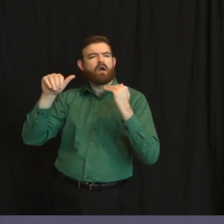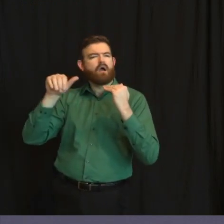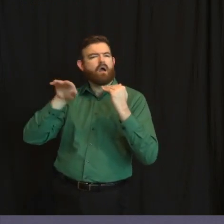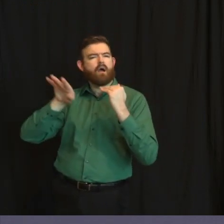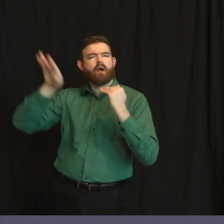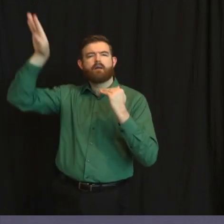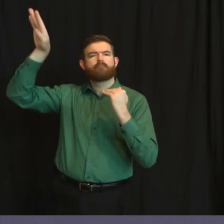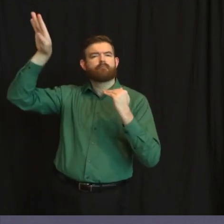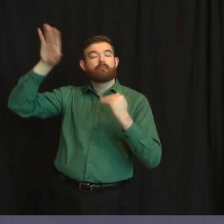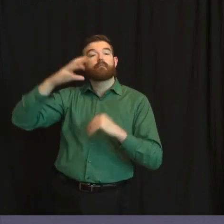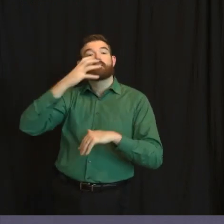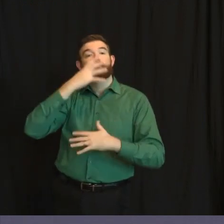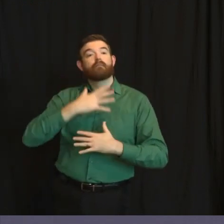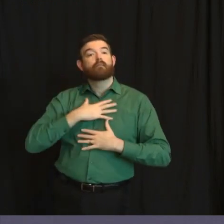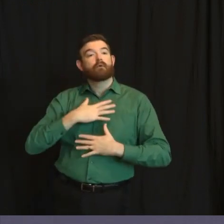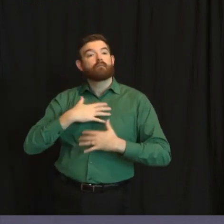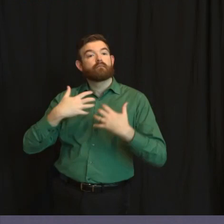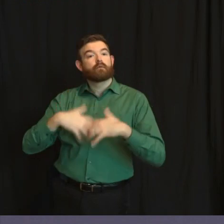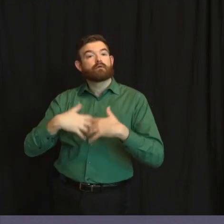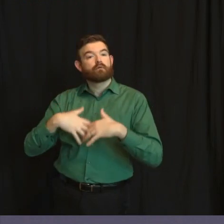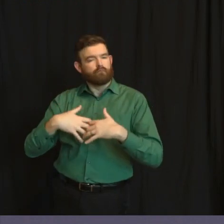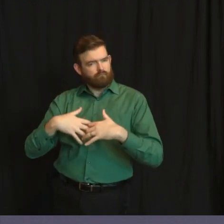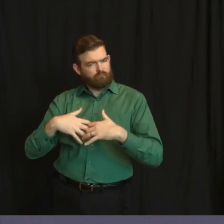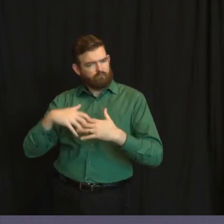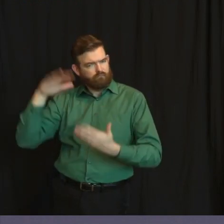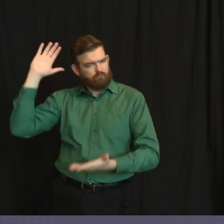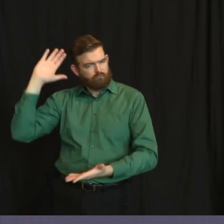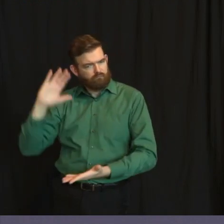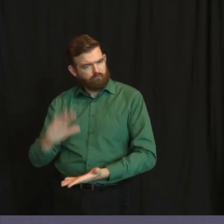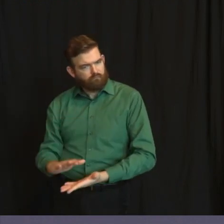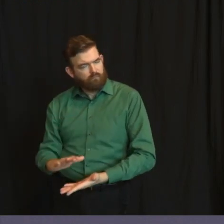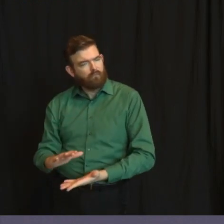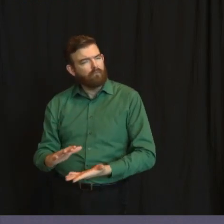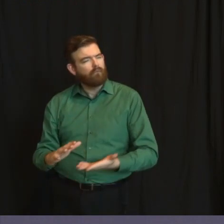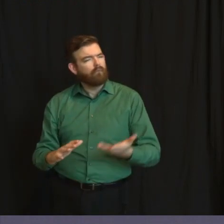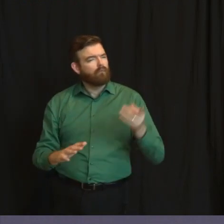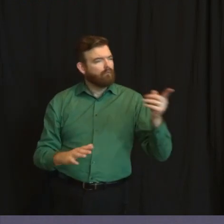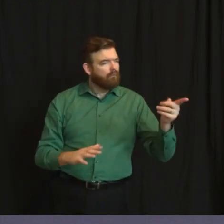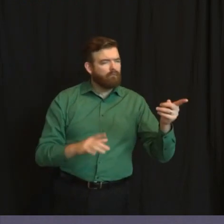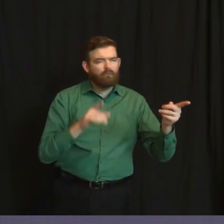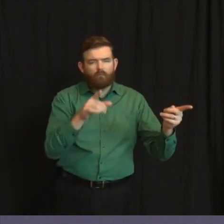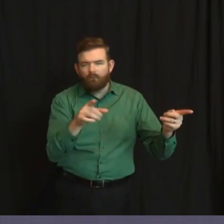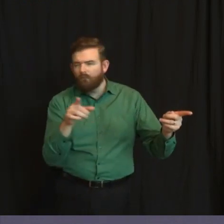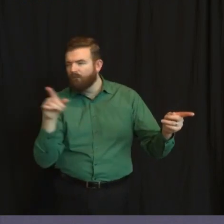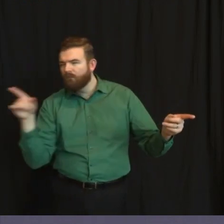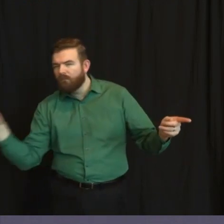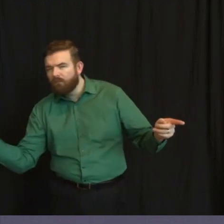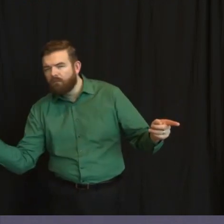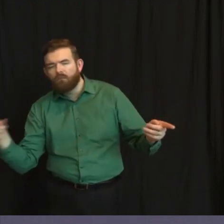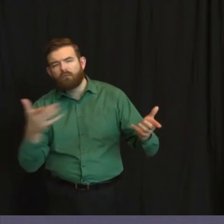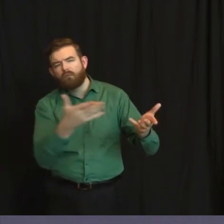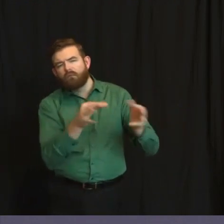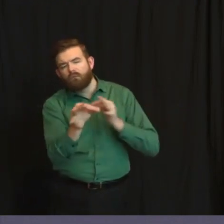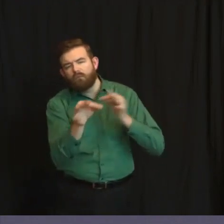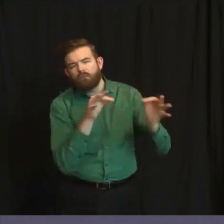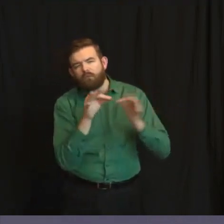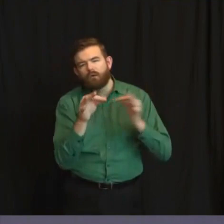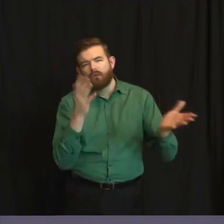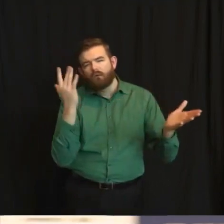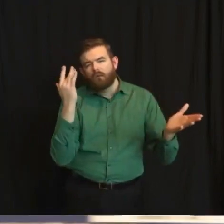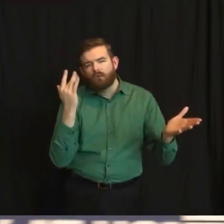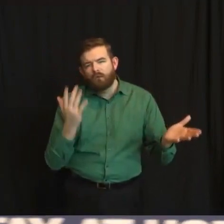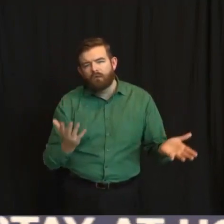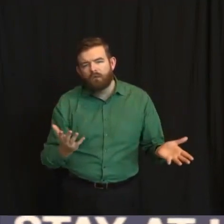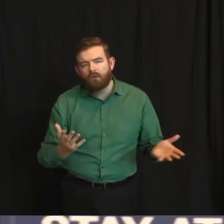has come down. Any thoughts as to that for folks out there thinking through why that's the case? I can just